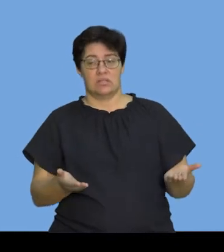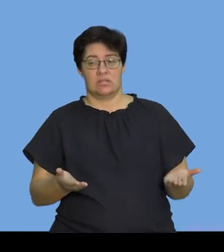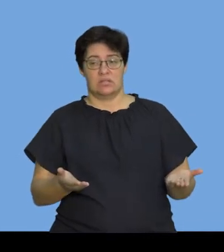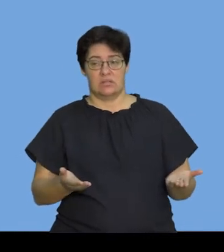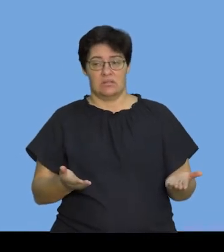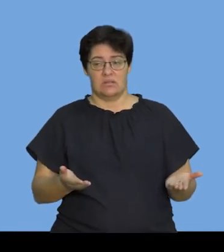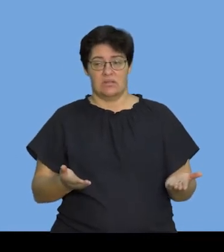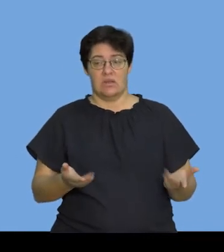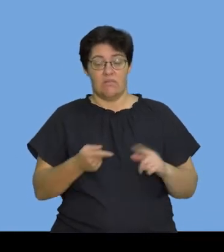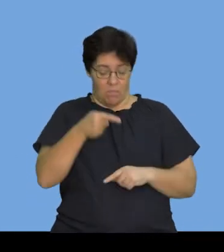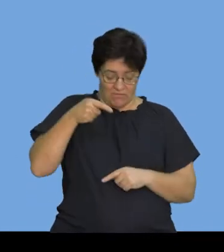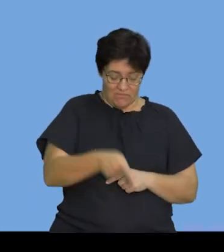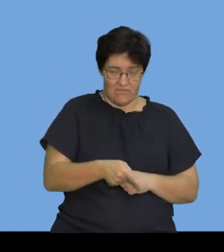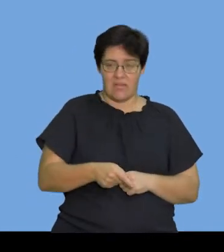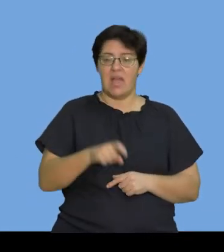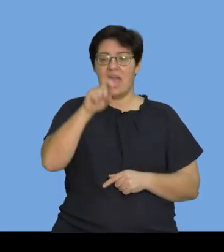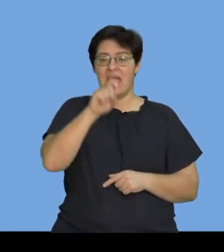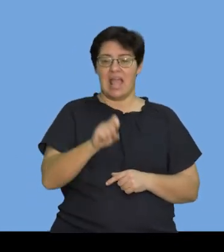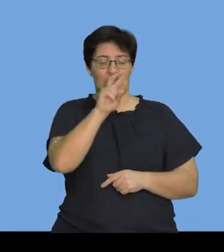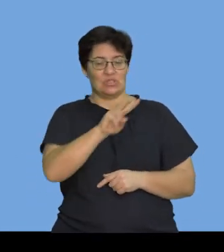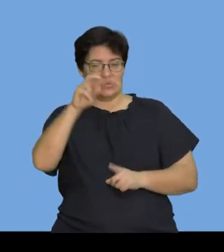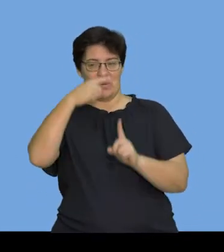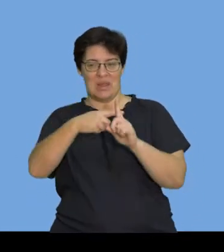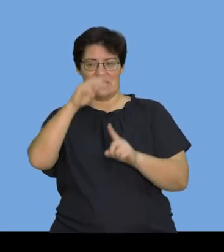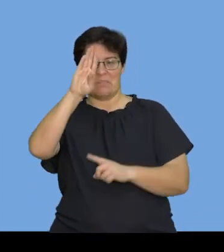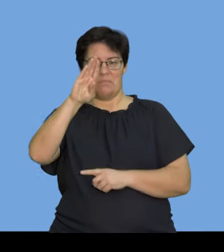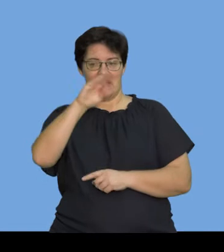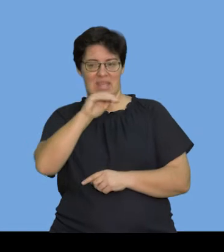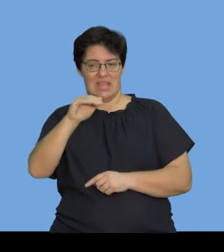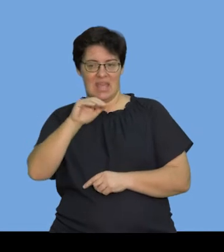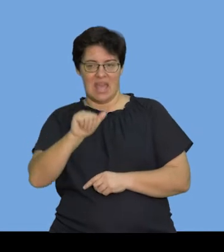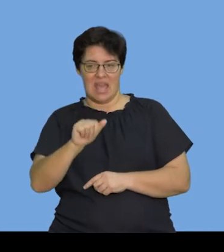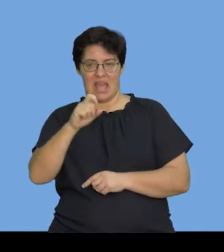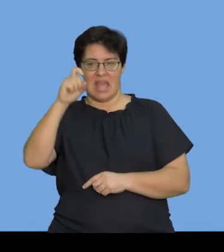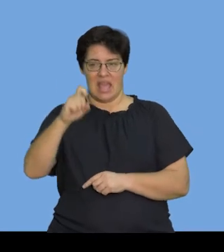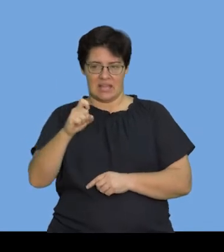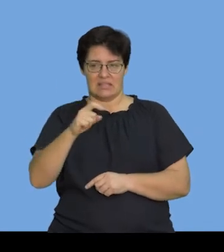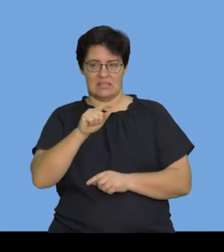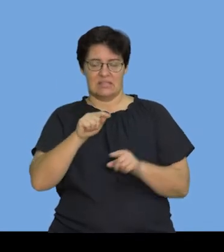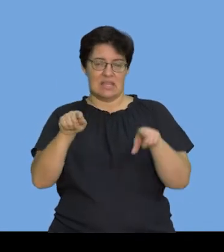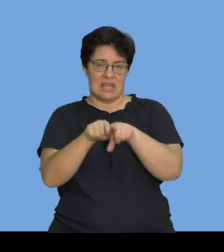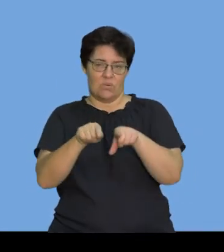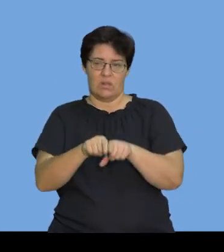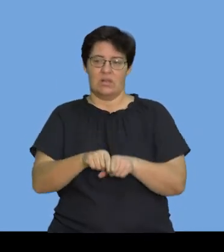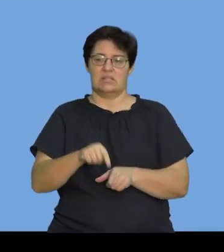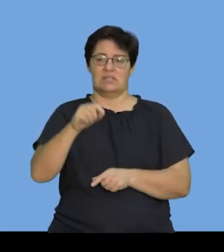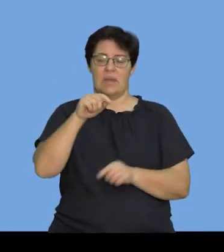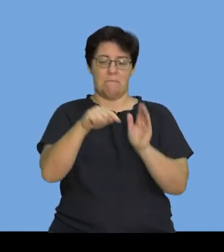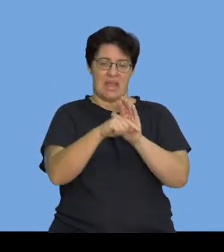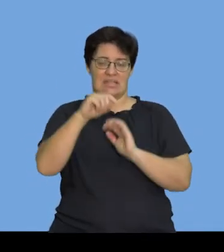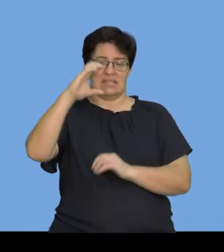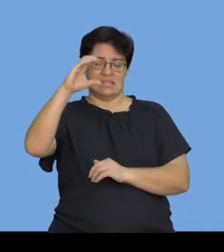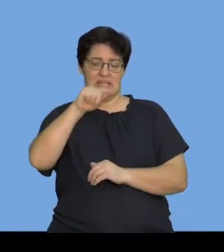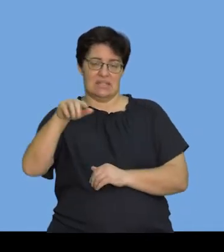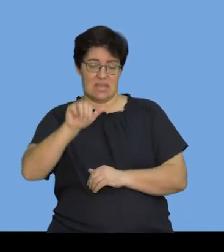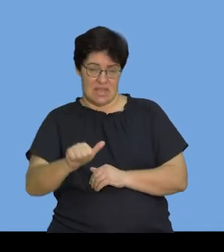call this, I know that you have a word that you like so much, transposing, right? Remember what I said.